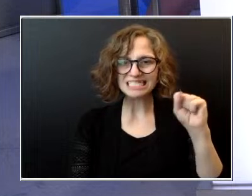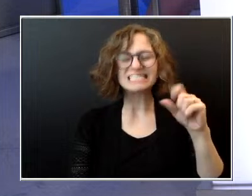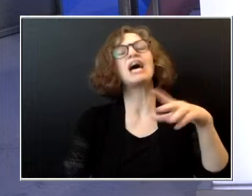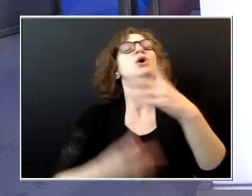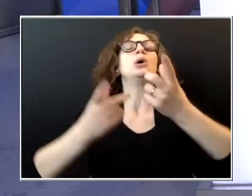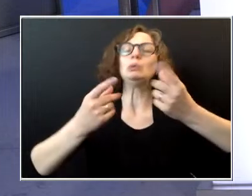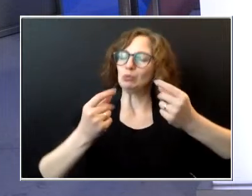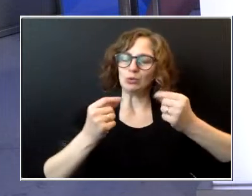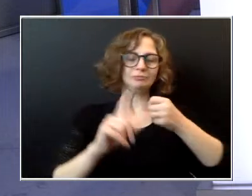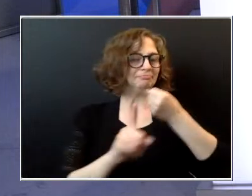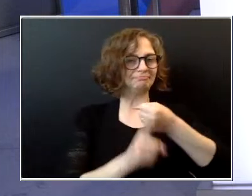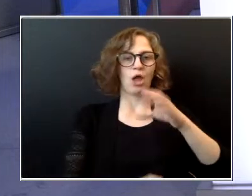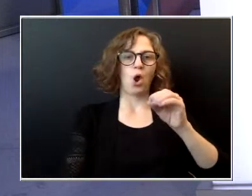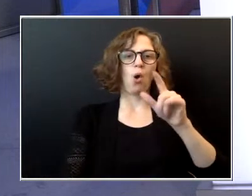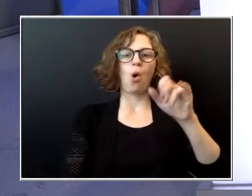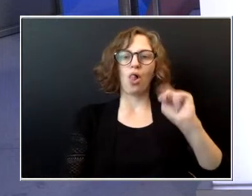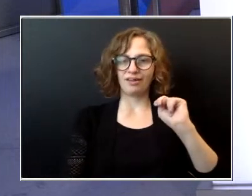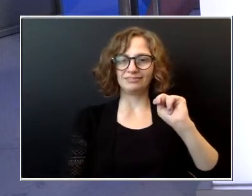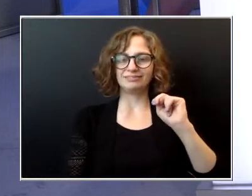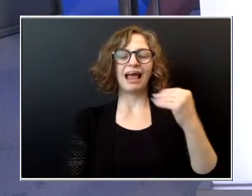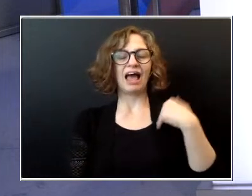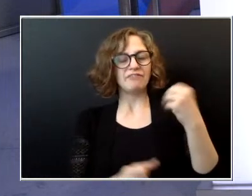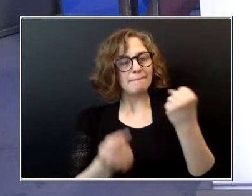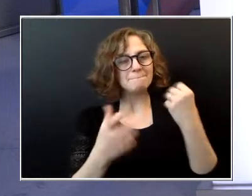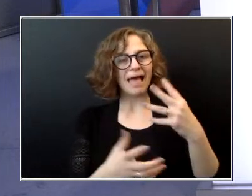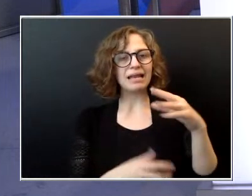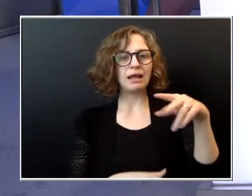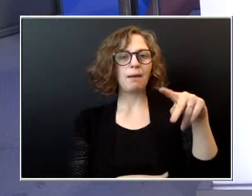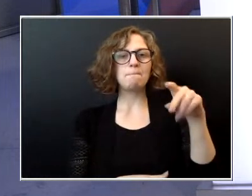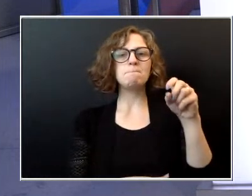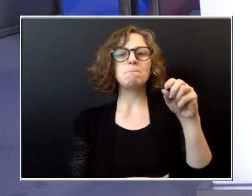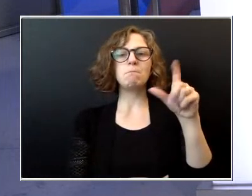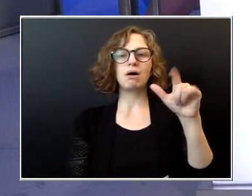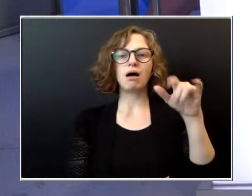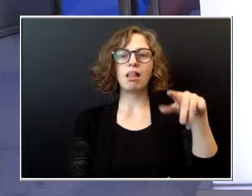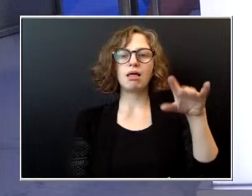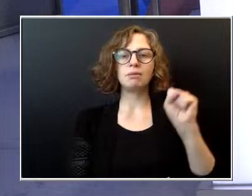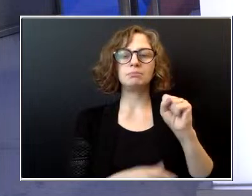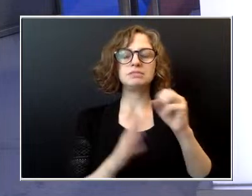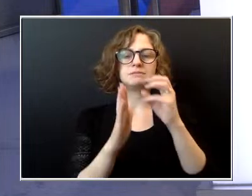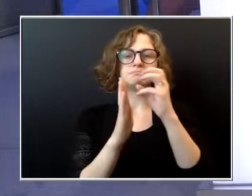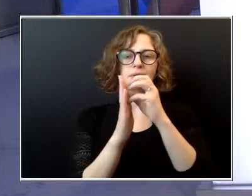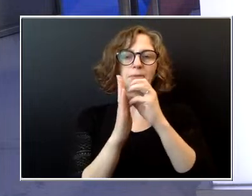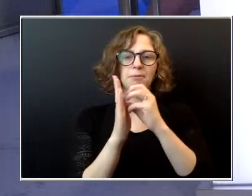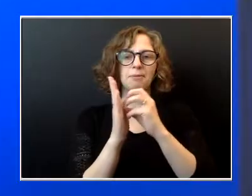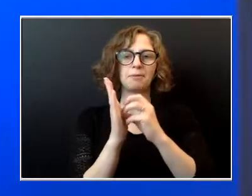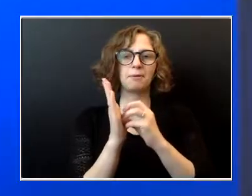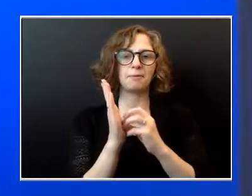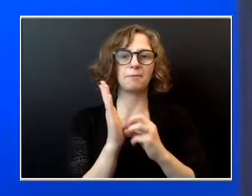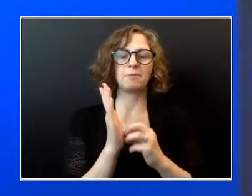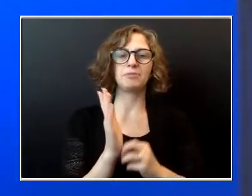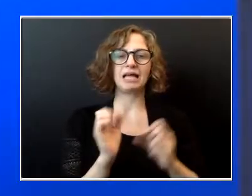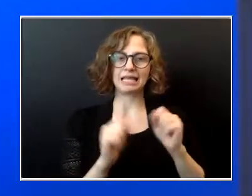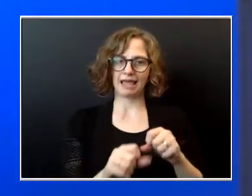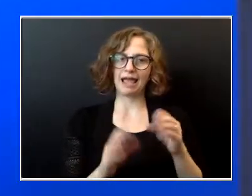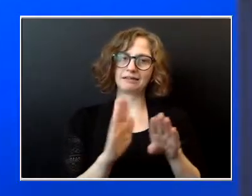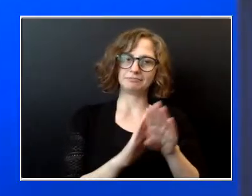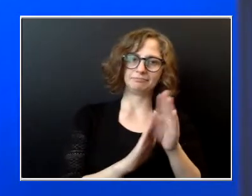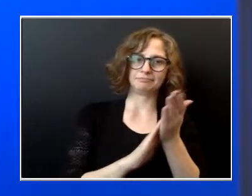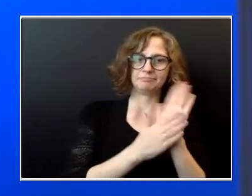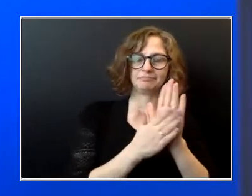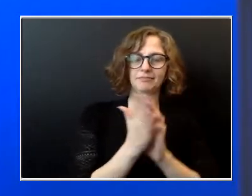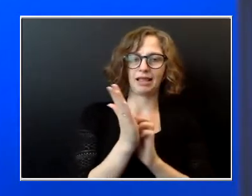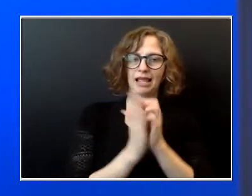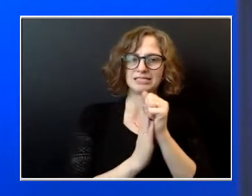develop into cancer at some point. How did you feel when you got those genetic test results? Frankly, I was bewildered because